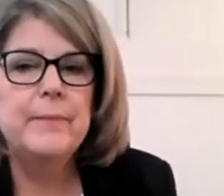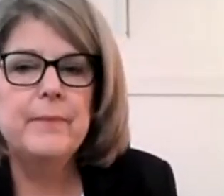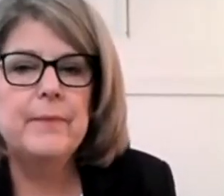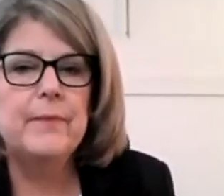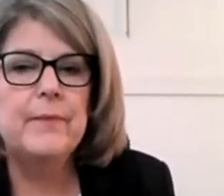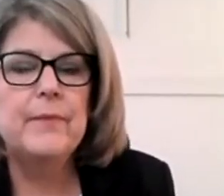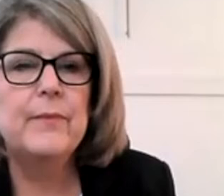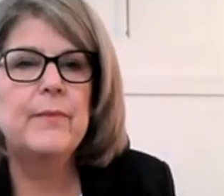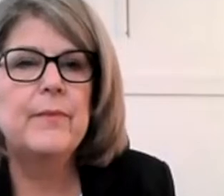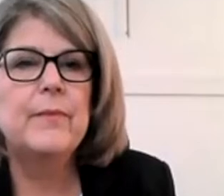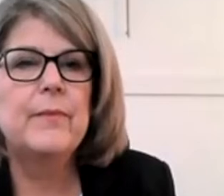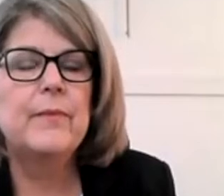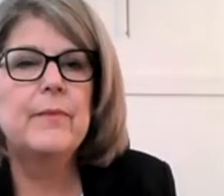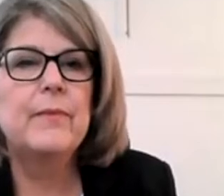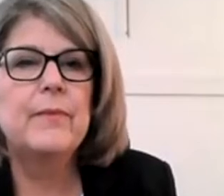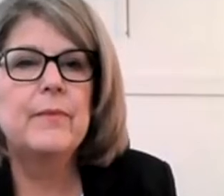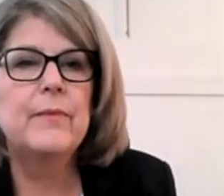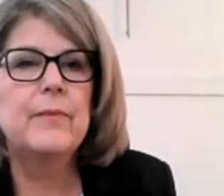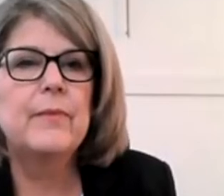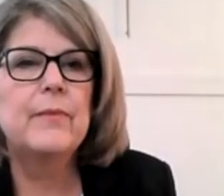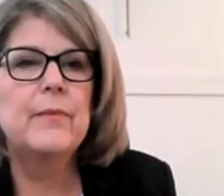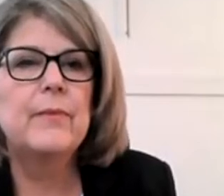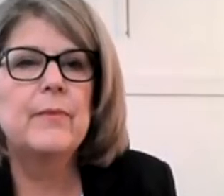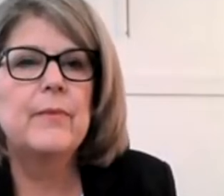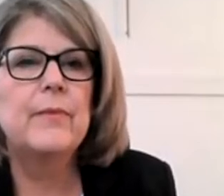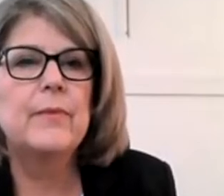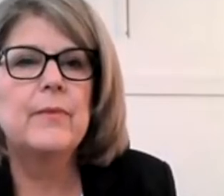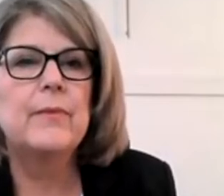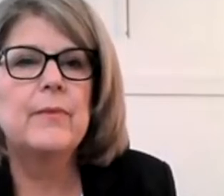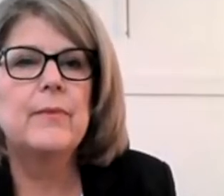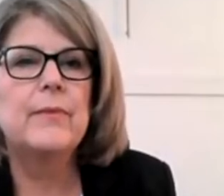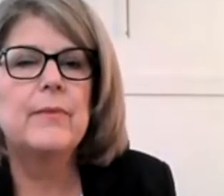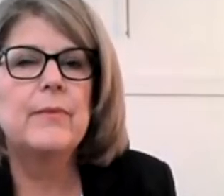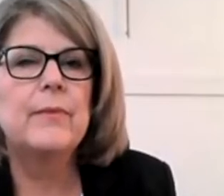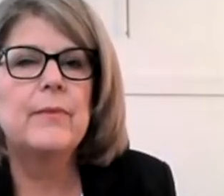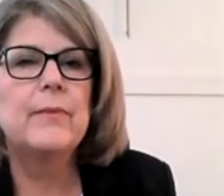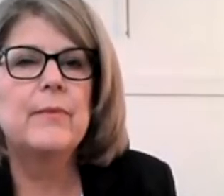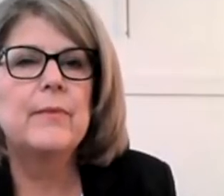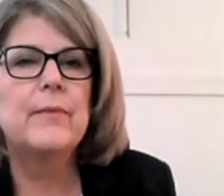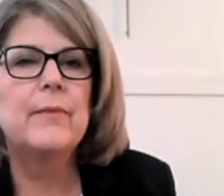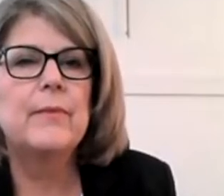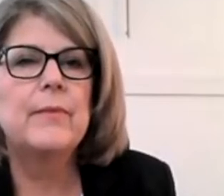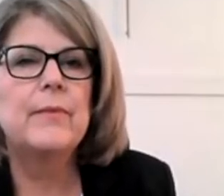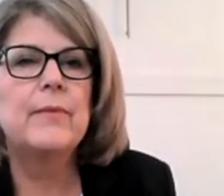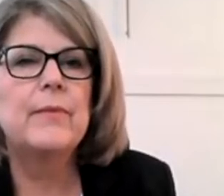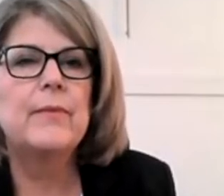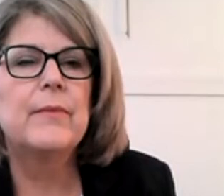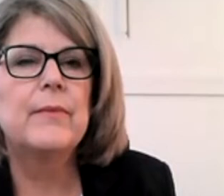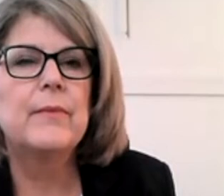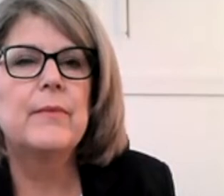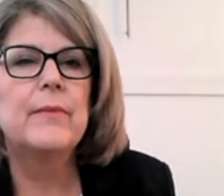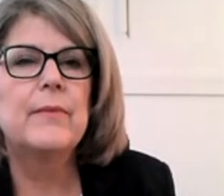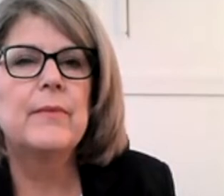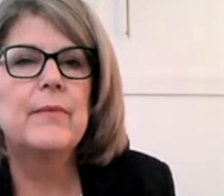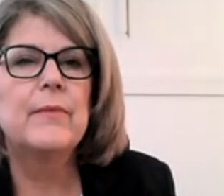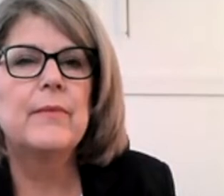where does the idea that our institutions don't actually fund success? So we have a huge